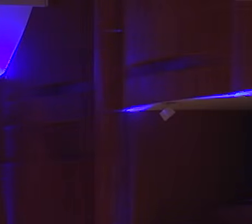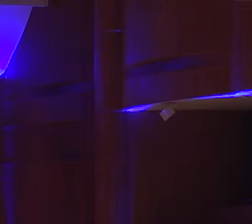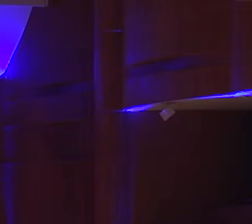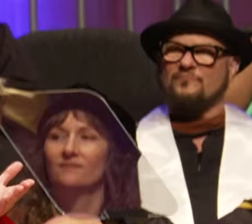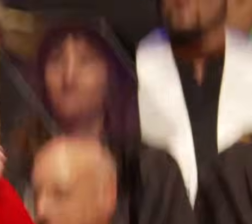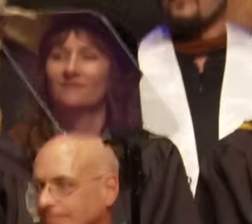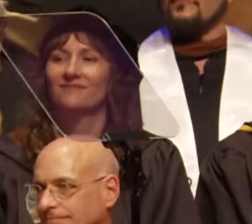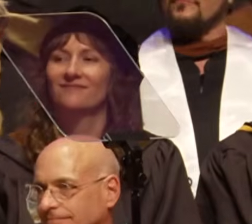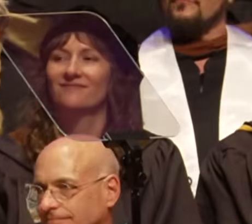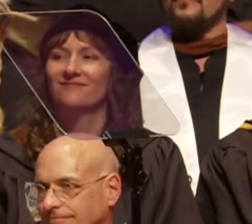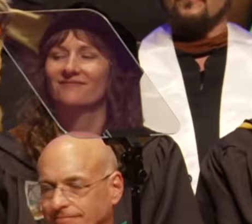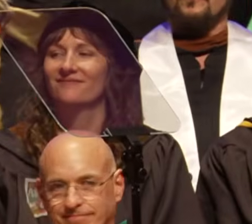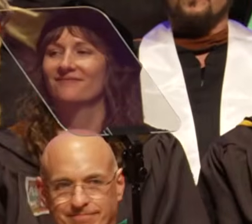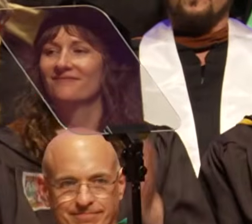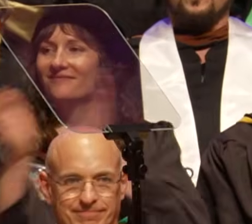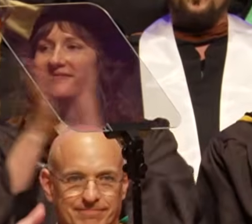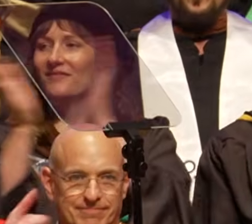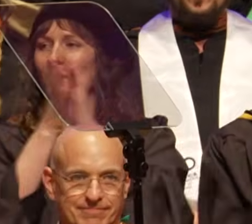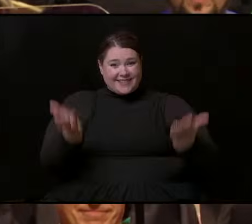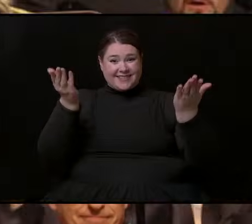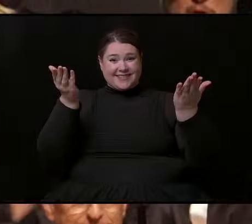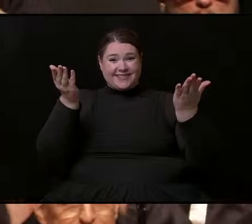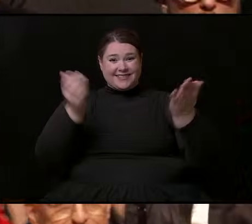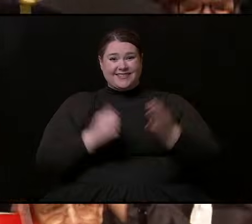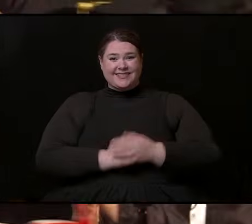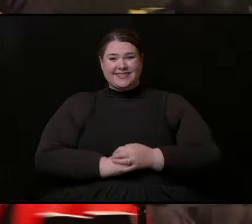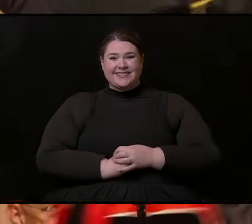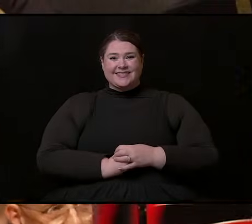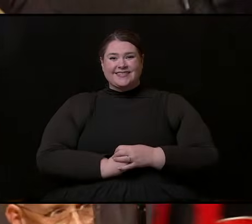candidates please rise?